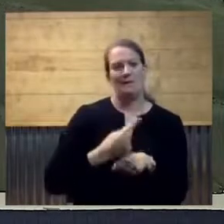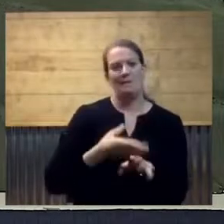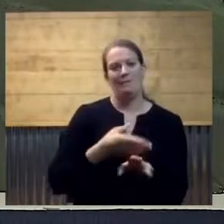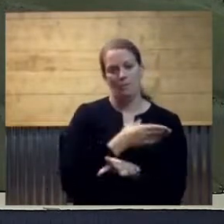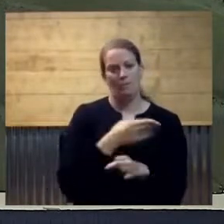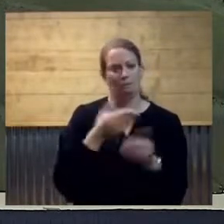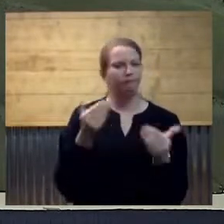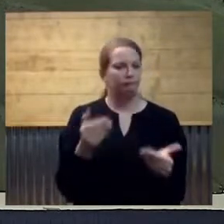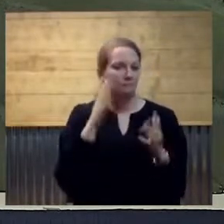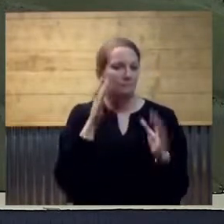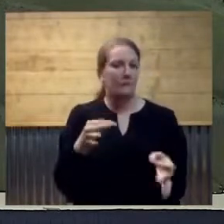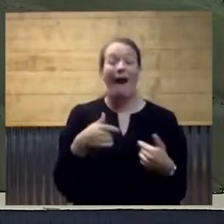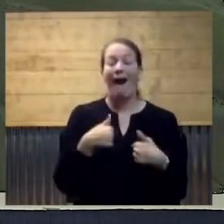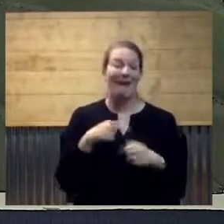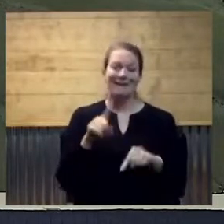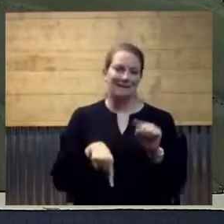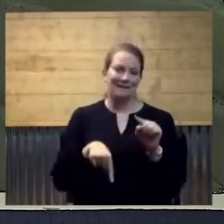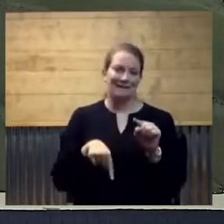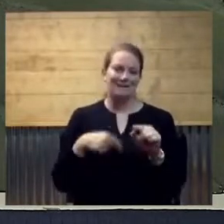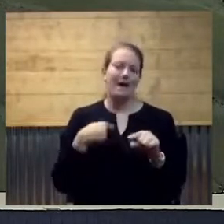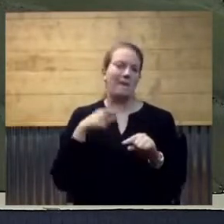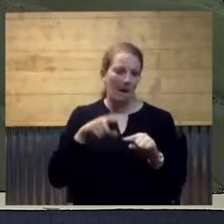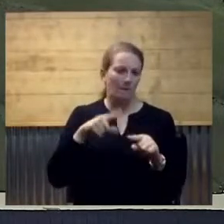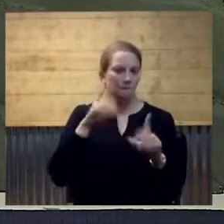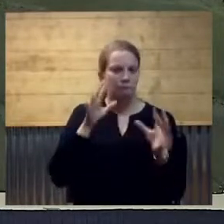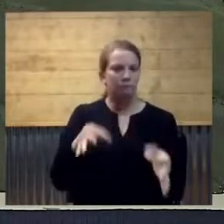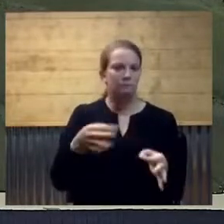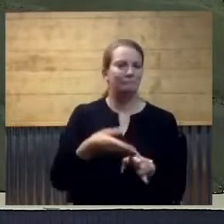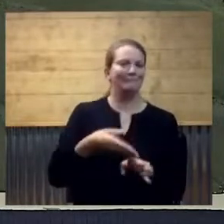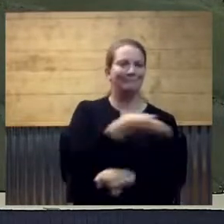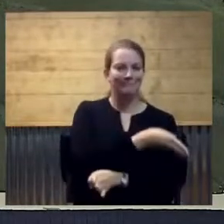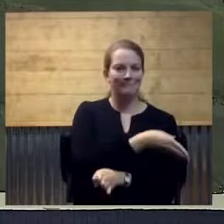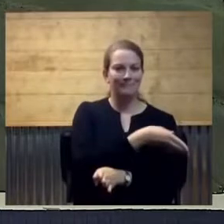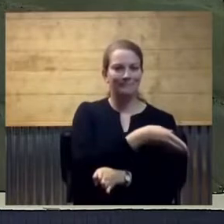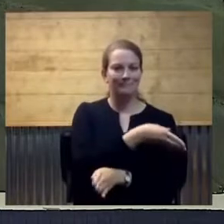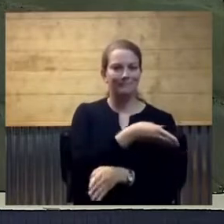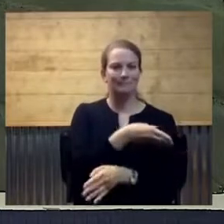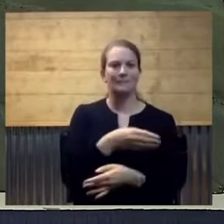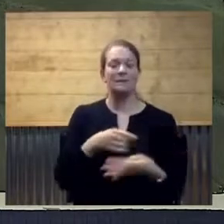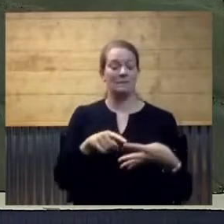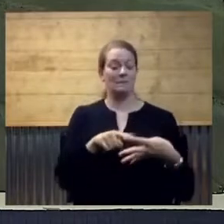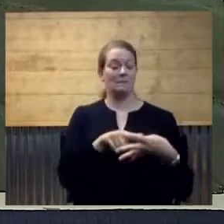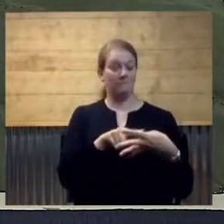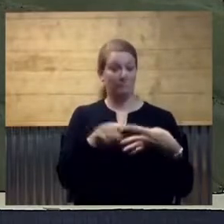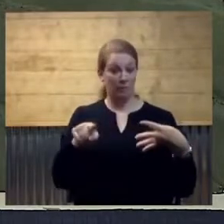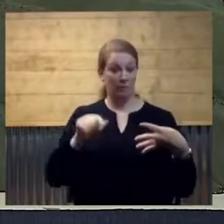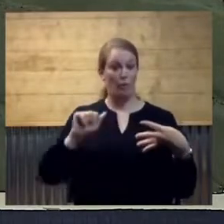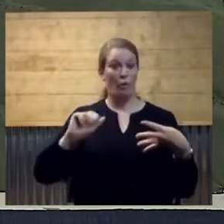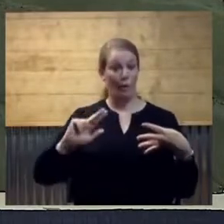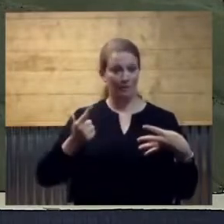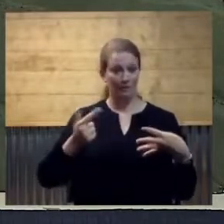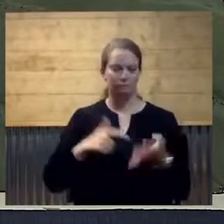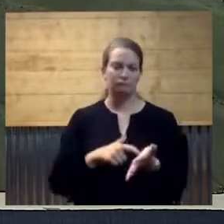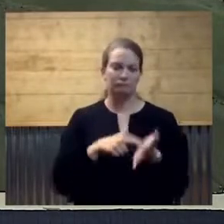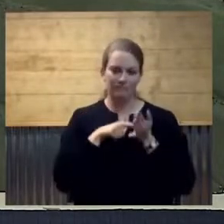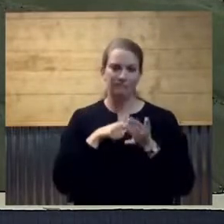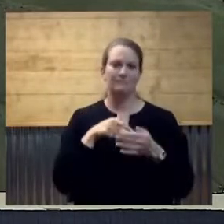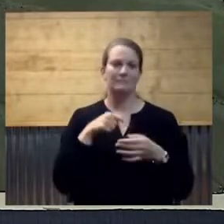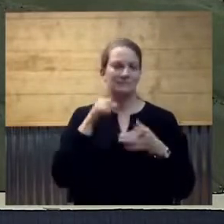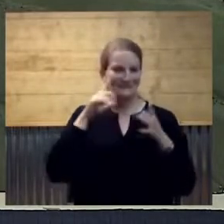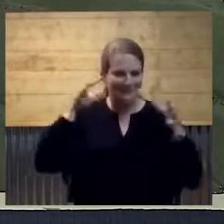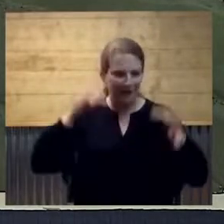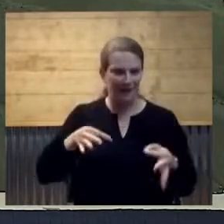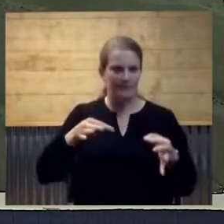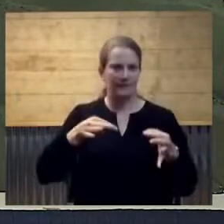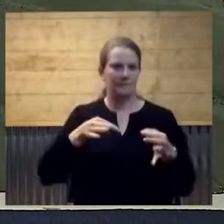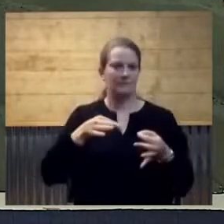before. Our institutional systemic drop-dead date is the first week in August. So we will make that decision the